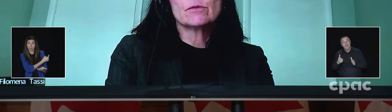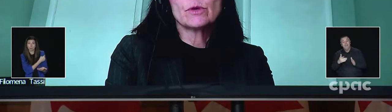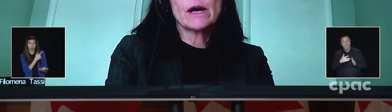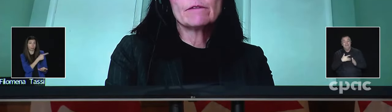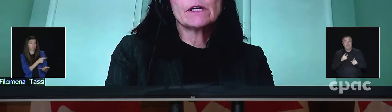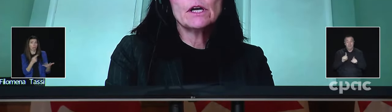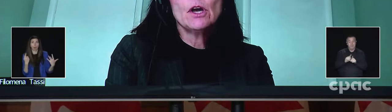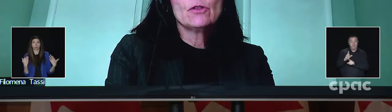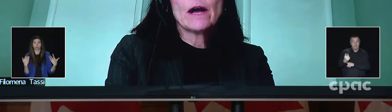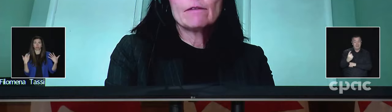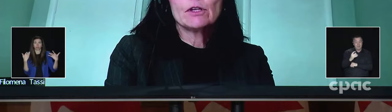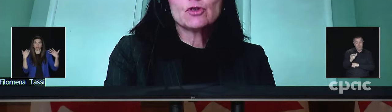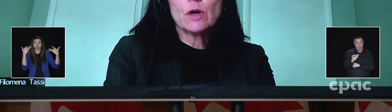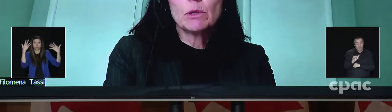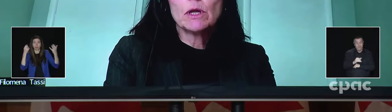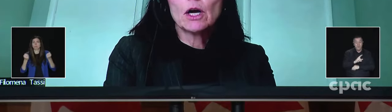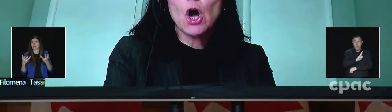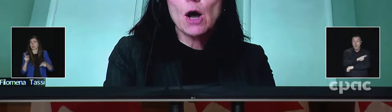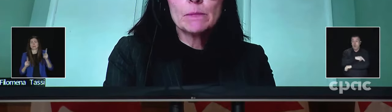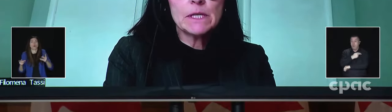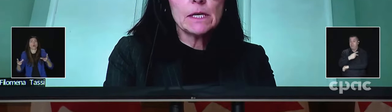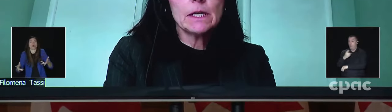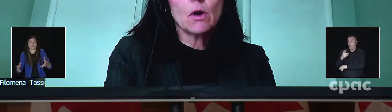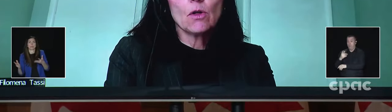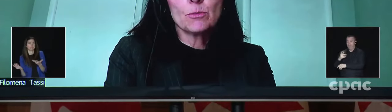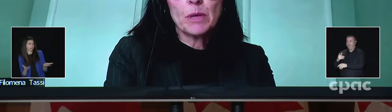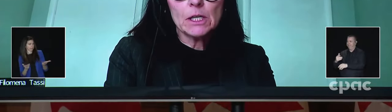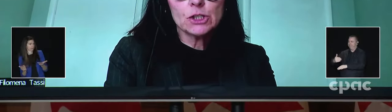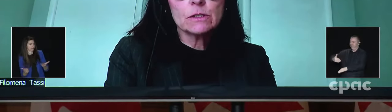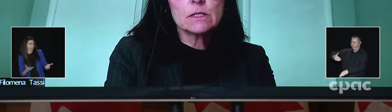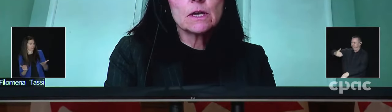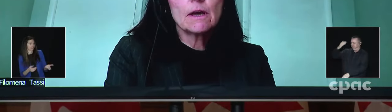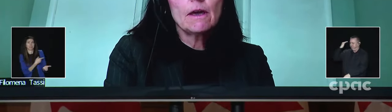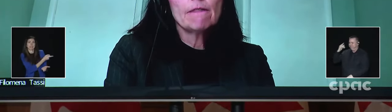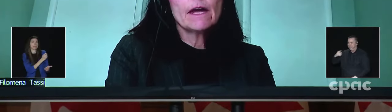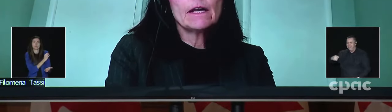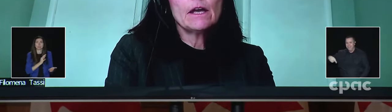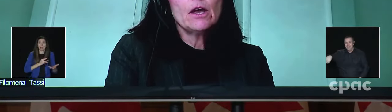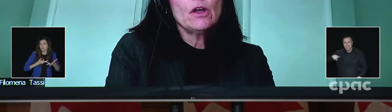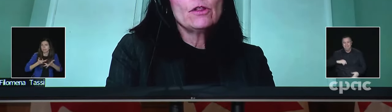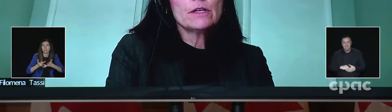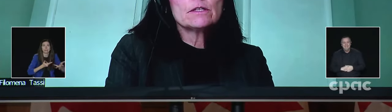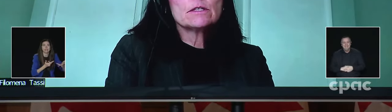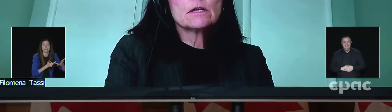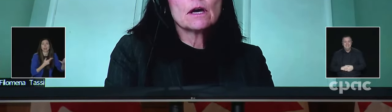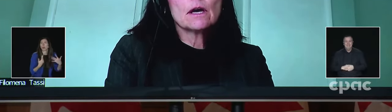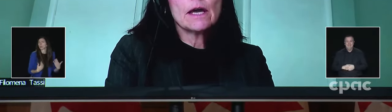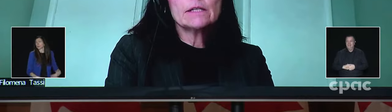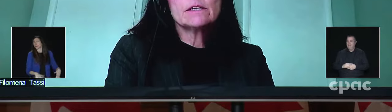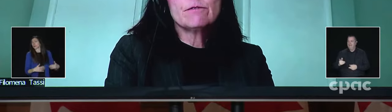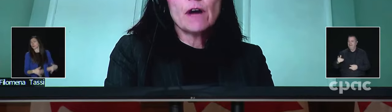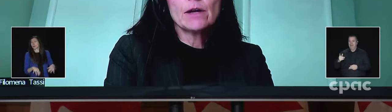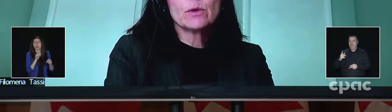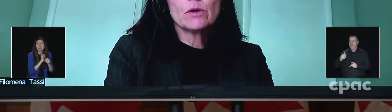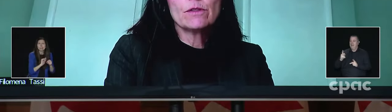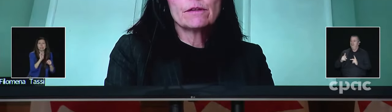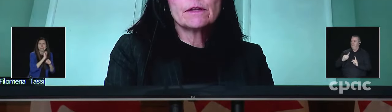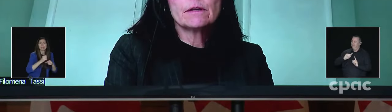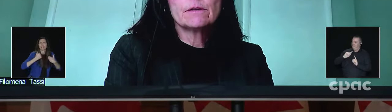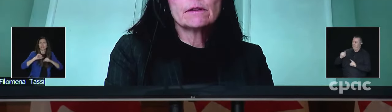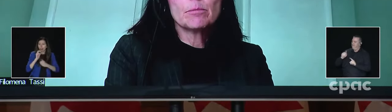and they're having trouble accommodating all the patients, that this